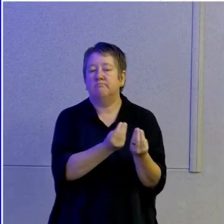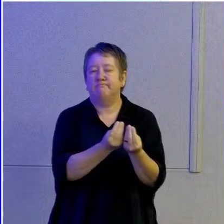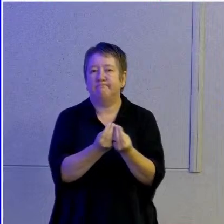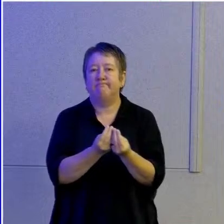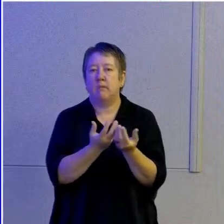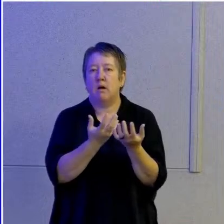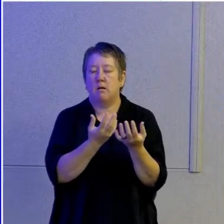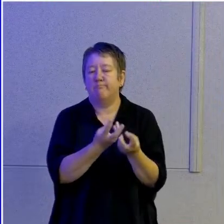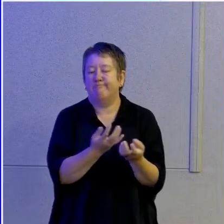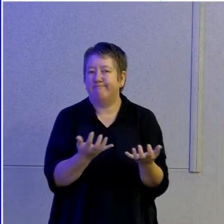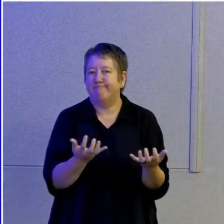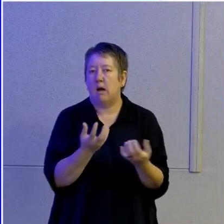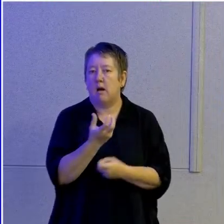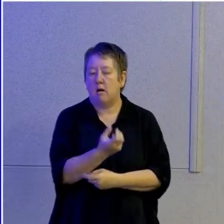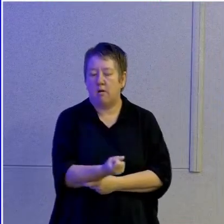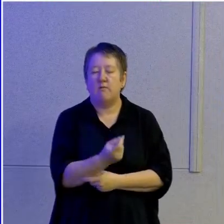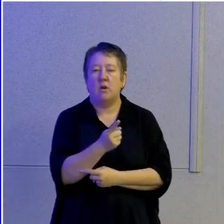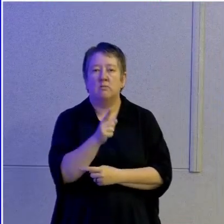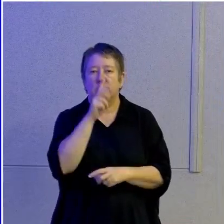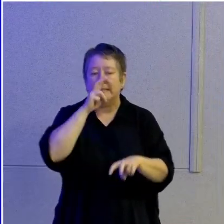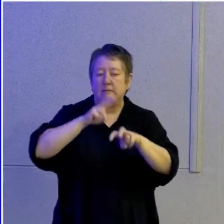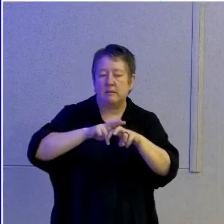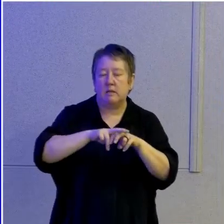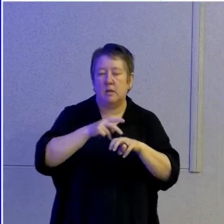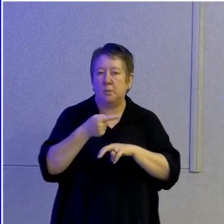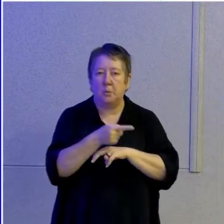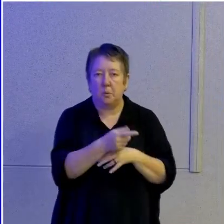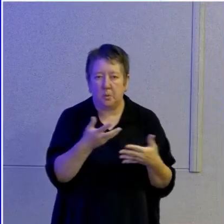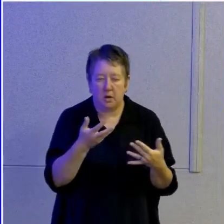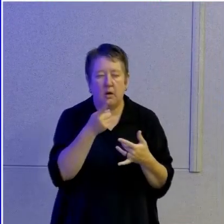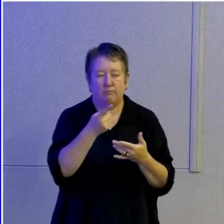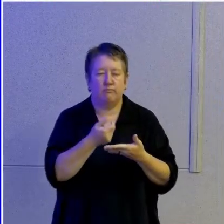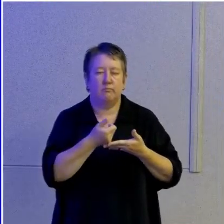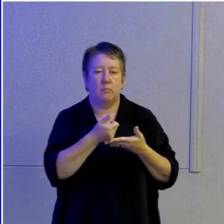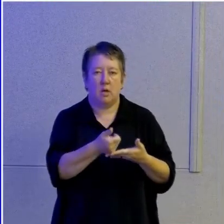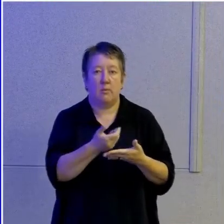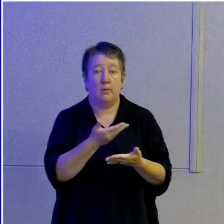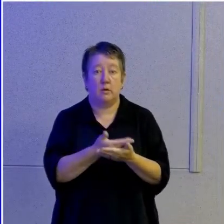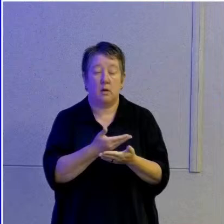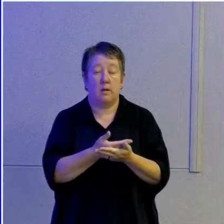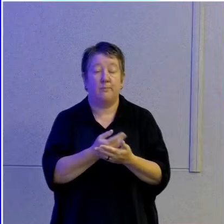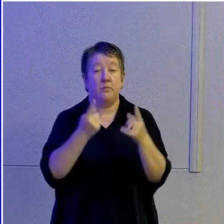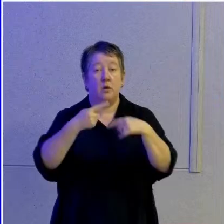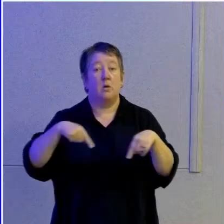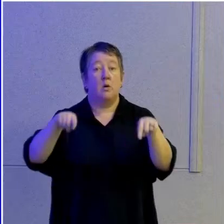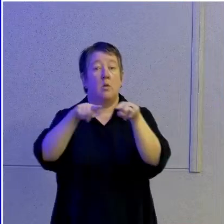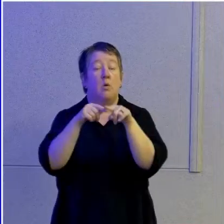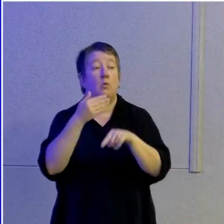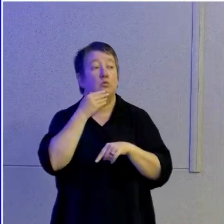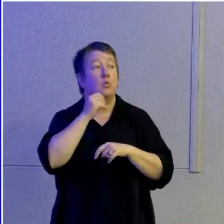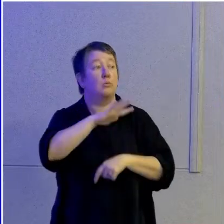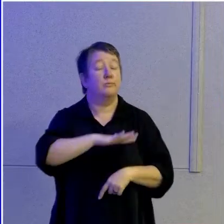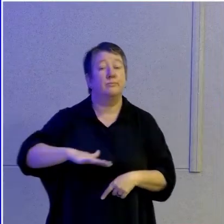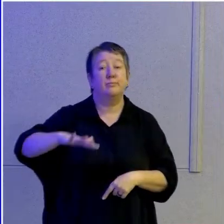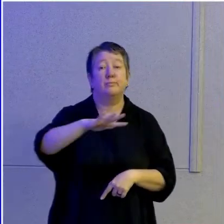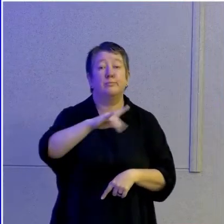to tend to your needs. For those of you who will be going on a tour of the facility,